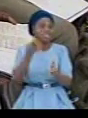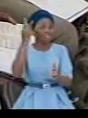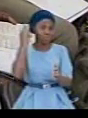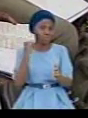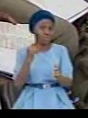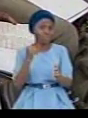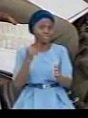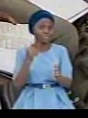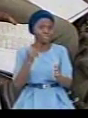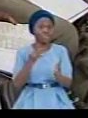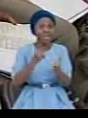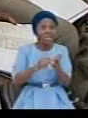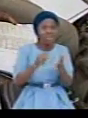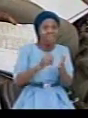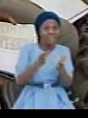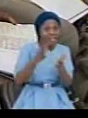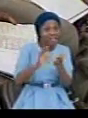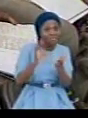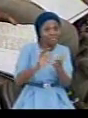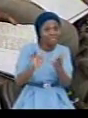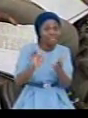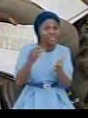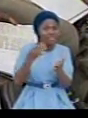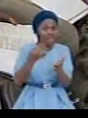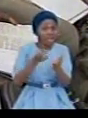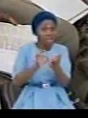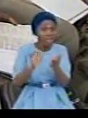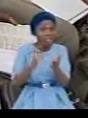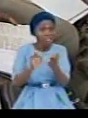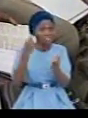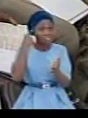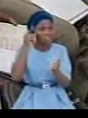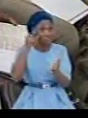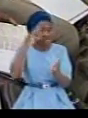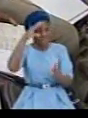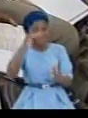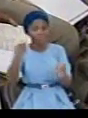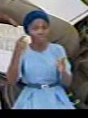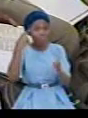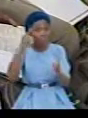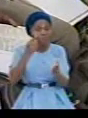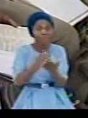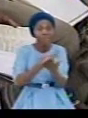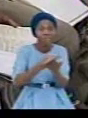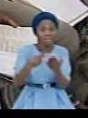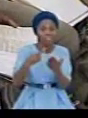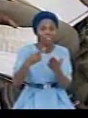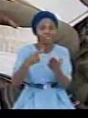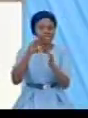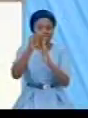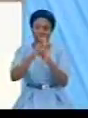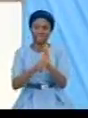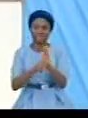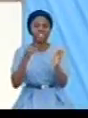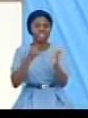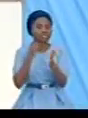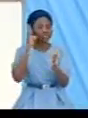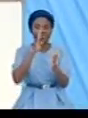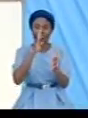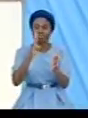for righteousness. It will be imputed to you as well in Jesus' name. We have